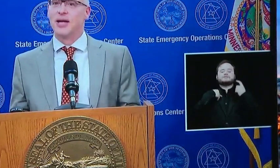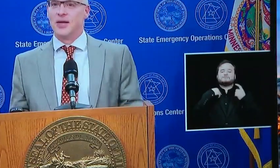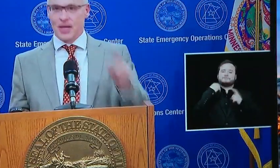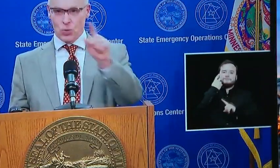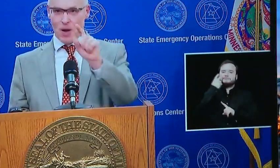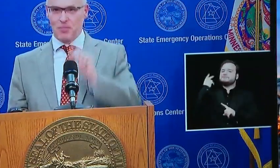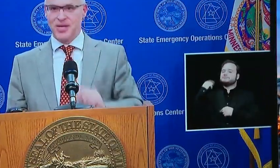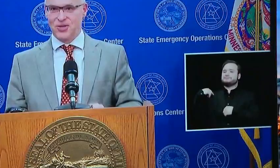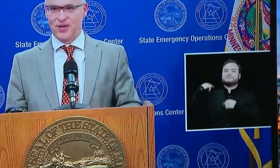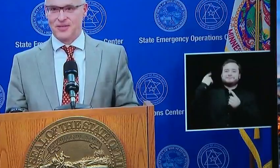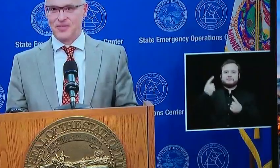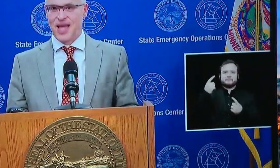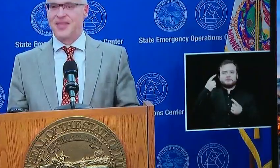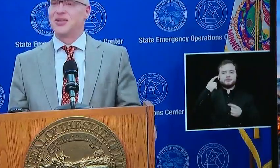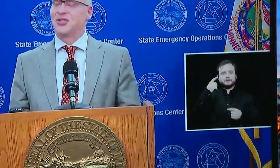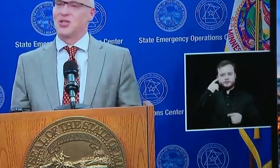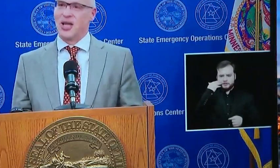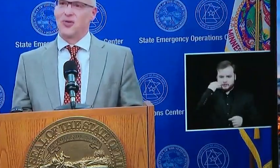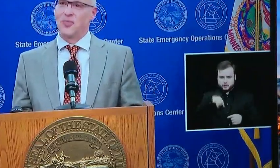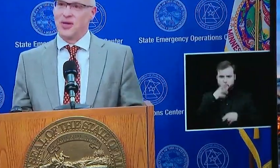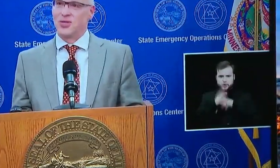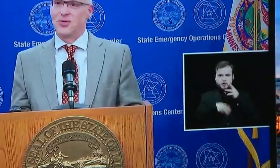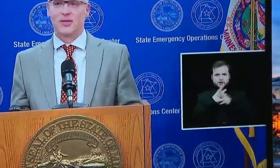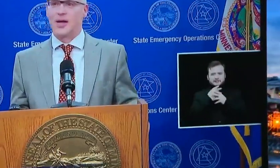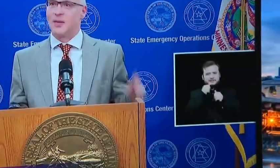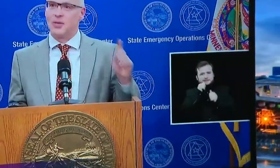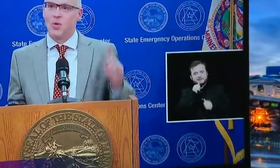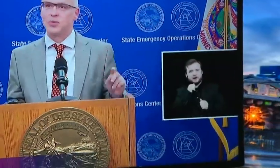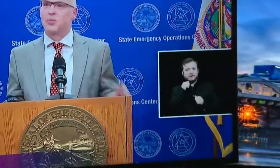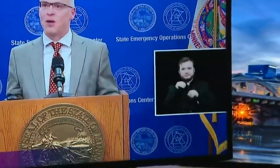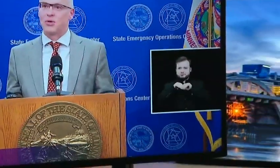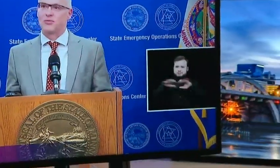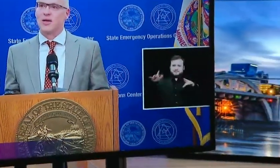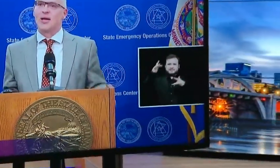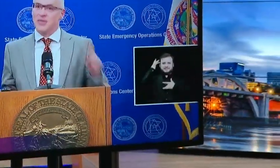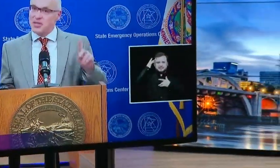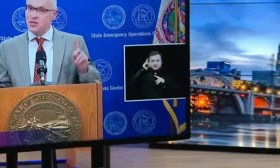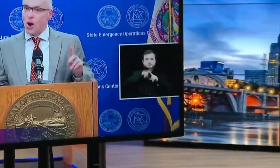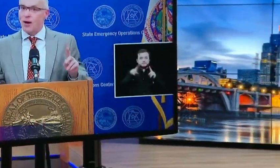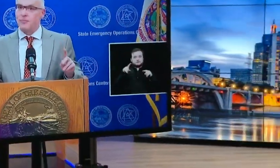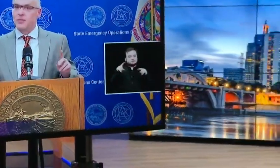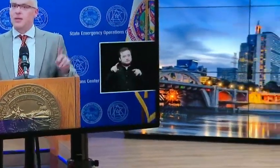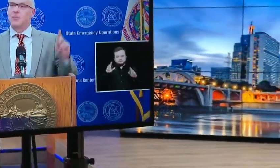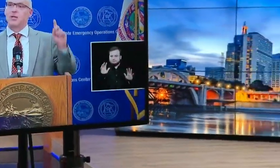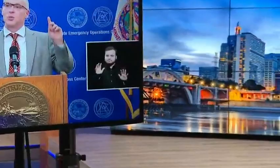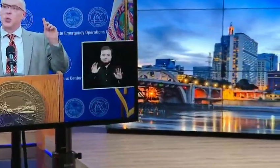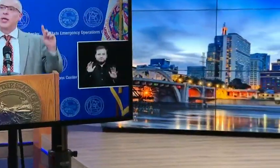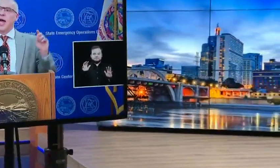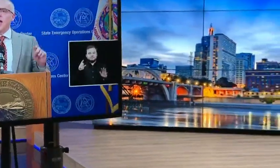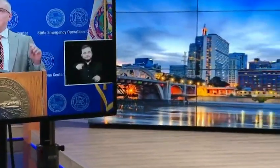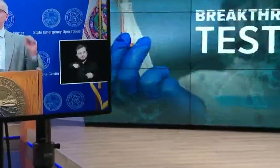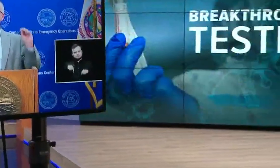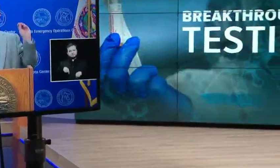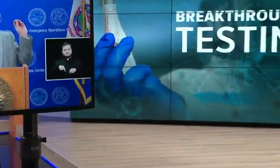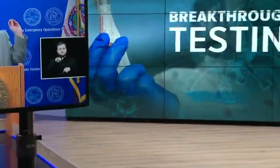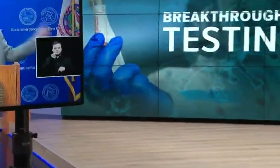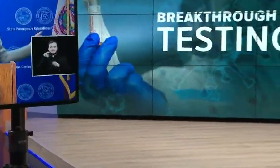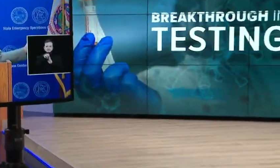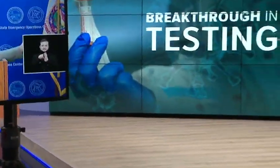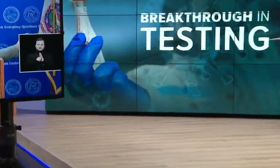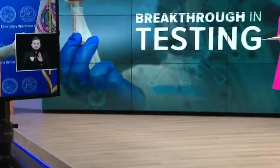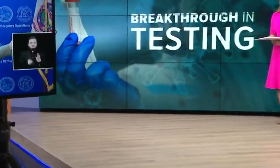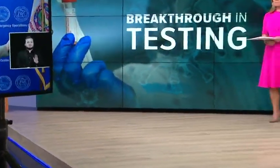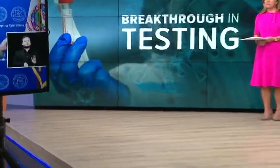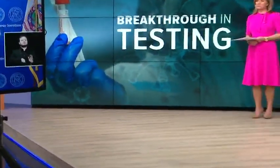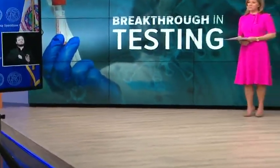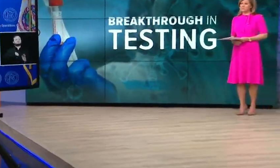pandemic, there's one piece of it, and that is the state of Minnesota that I'm the most proud of. That is Dr. Jacob Tolar, Dean of the University